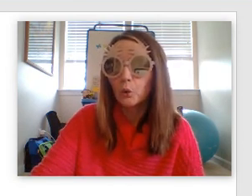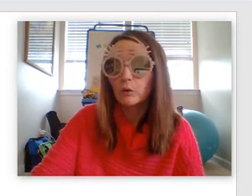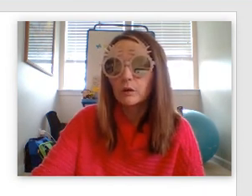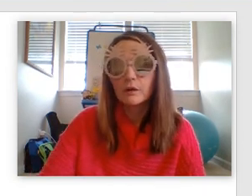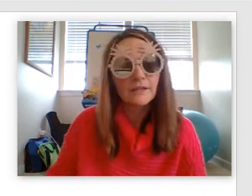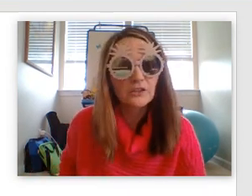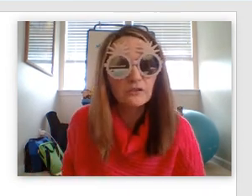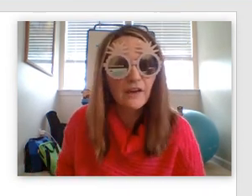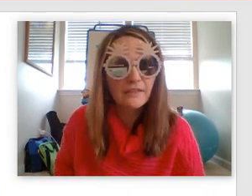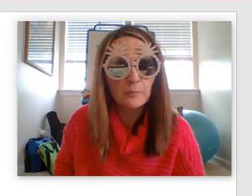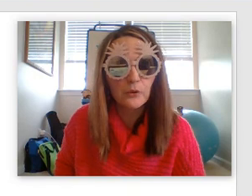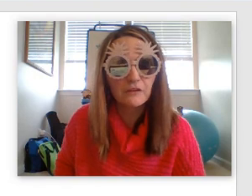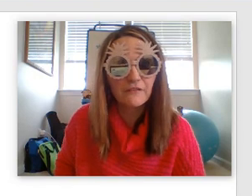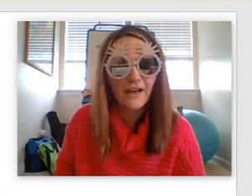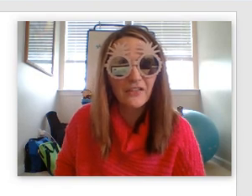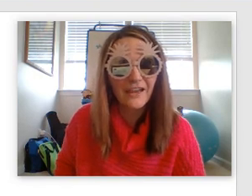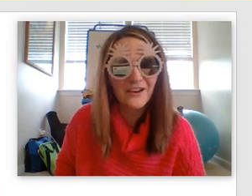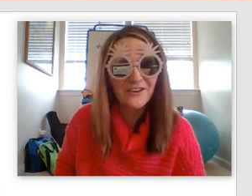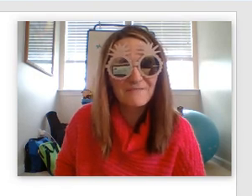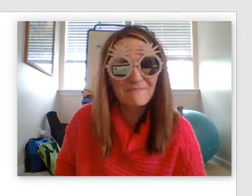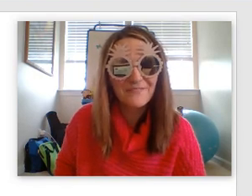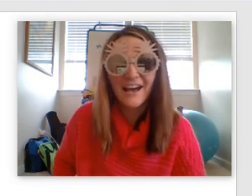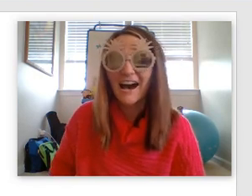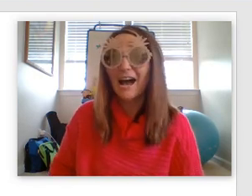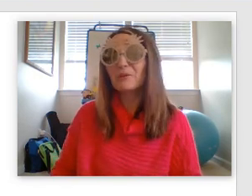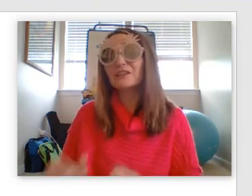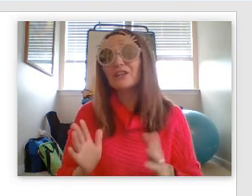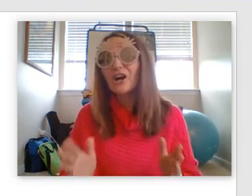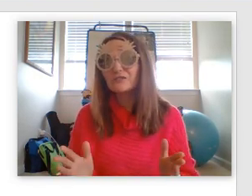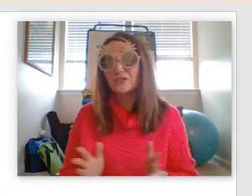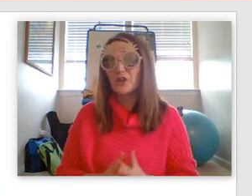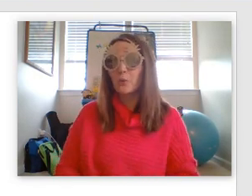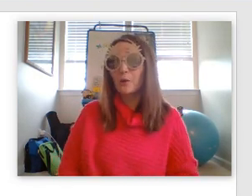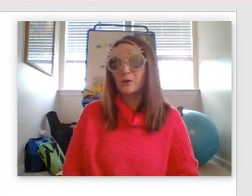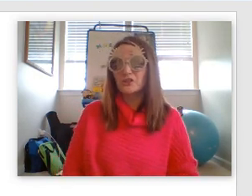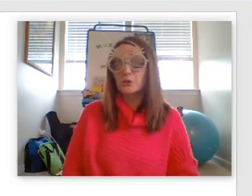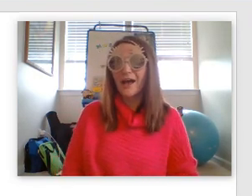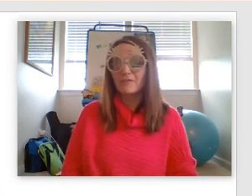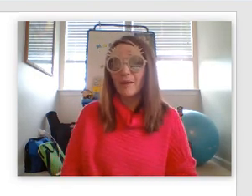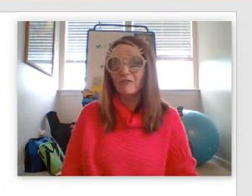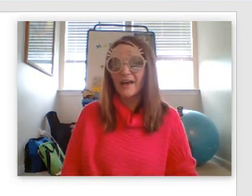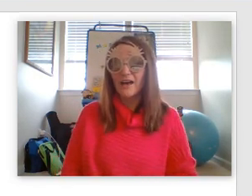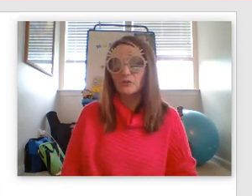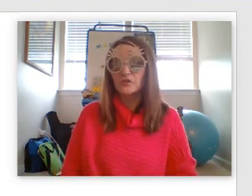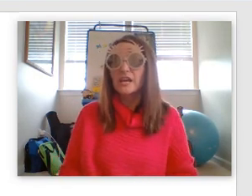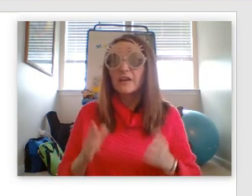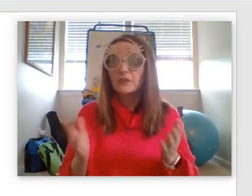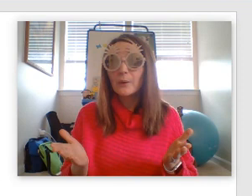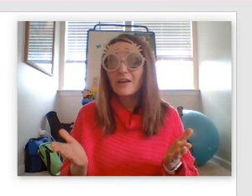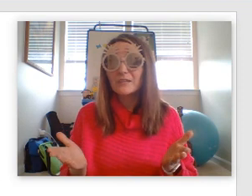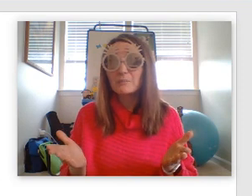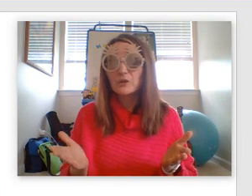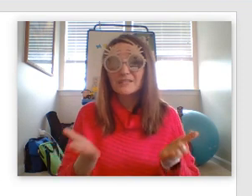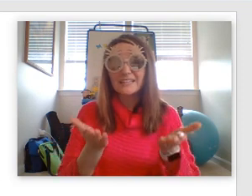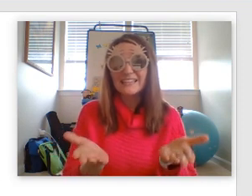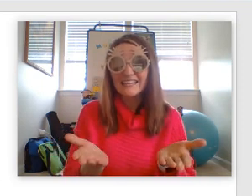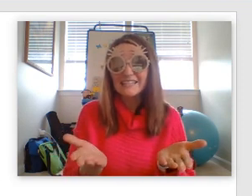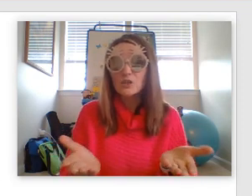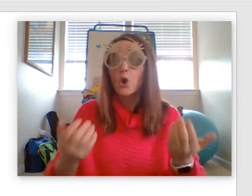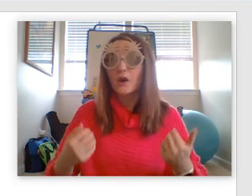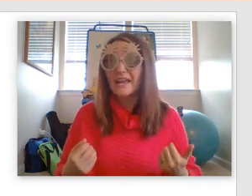Hoo. Can you find the important vowel there? I would love to know what books you have about vowels. If you have any books